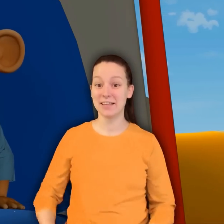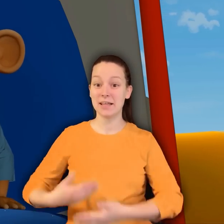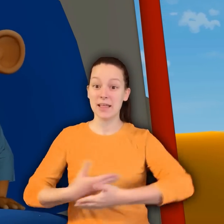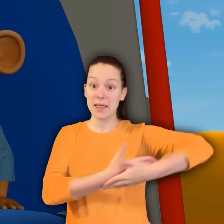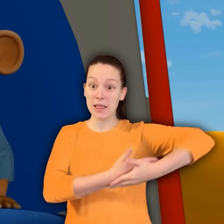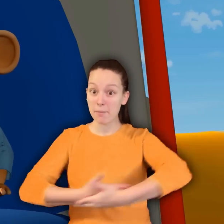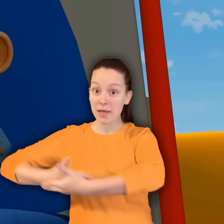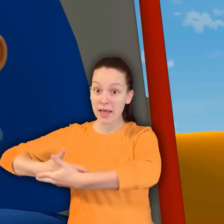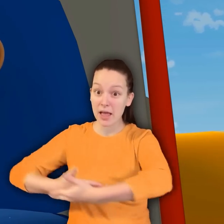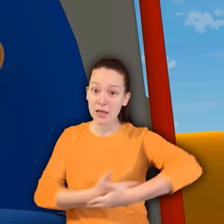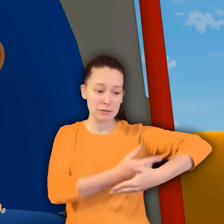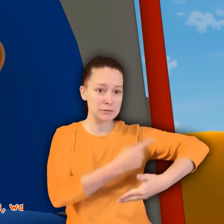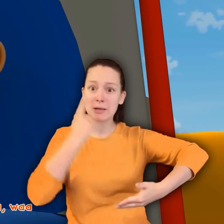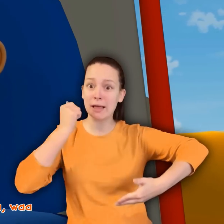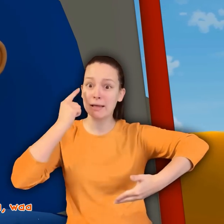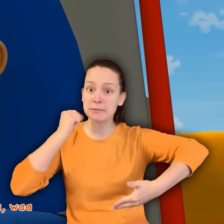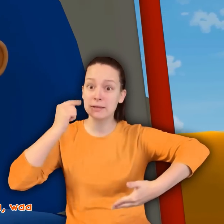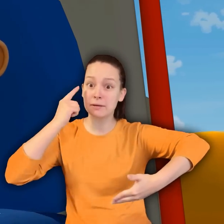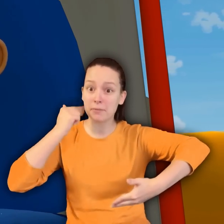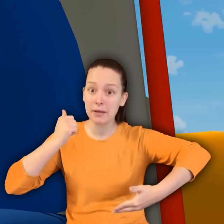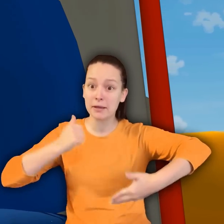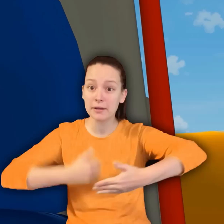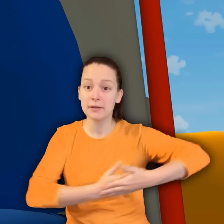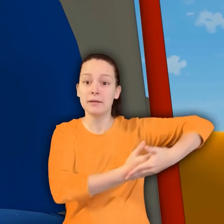the babies on the bus